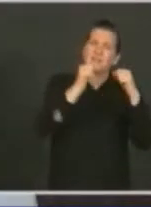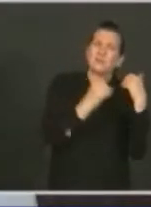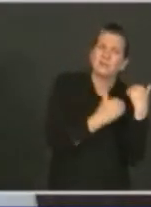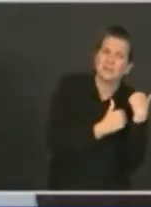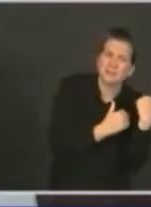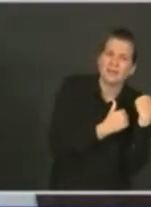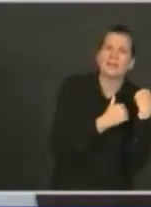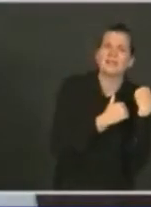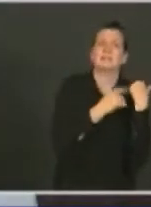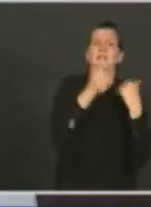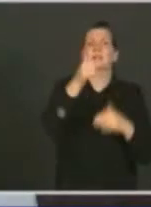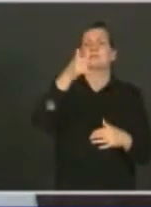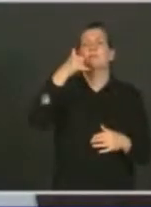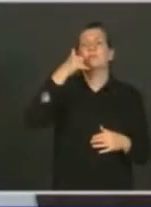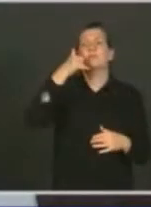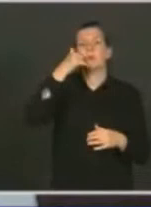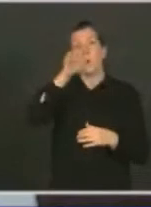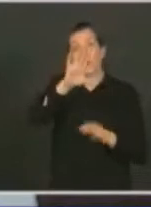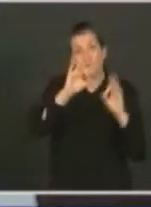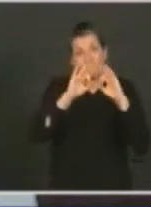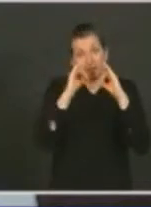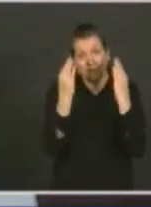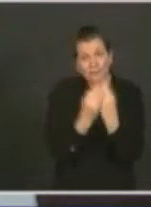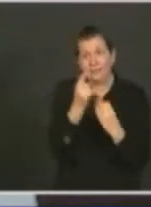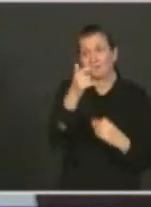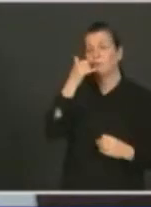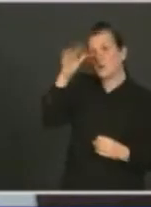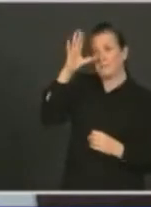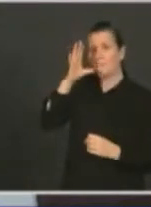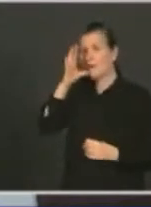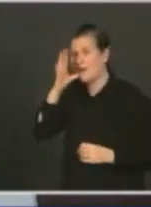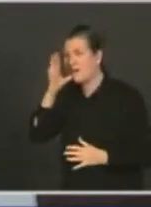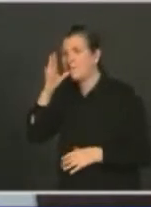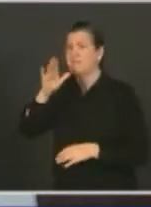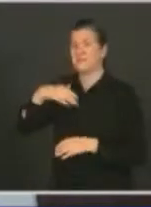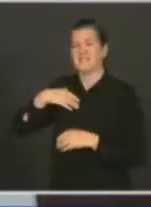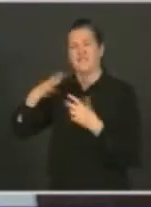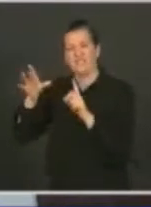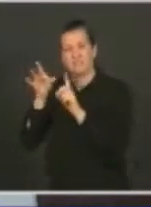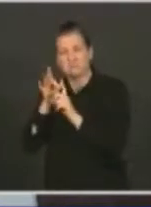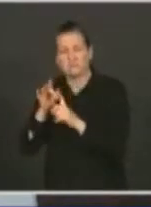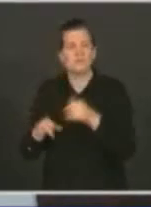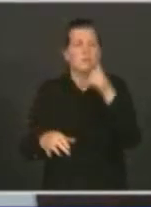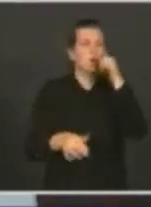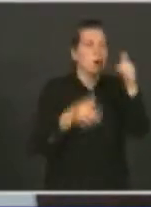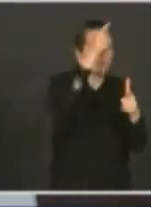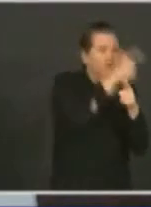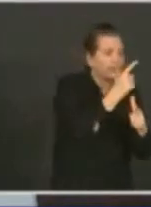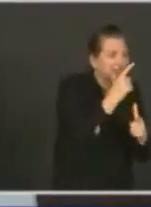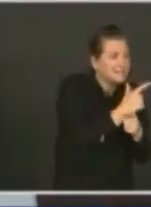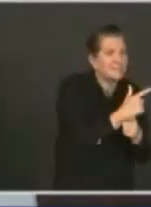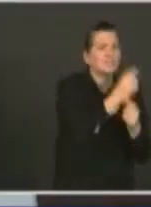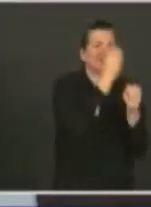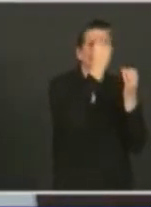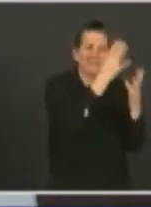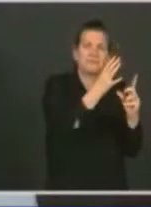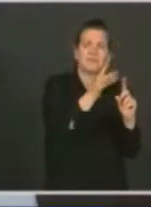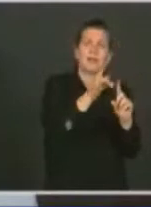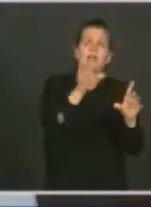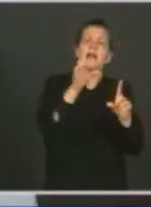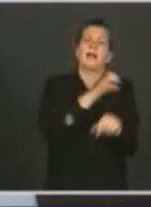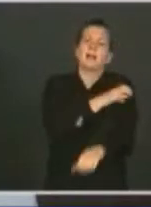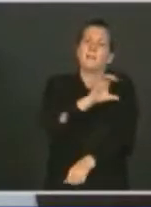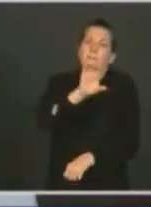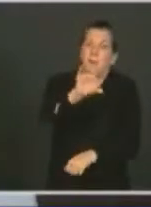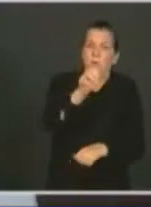them when you have that positive test result. They can let and you can let your employer or schools know that